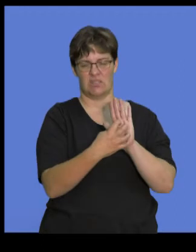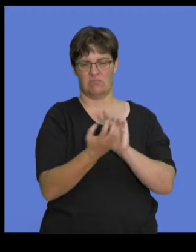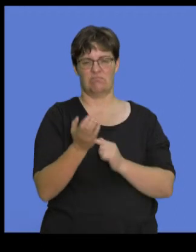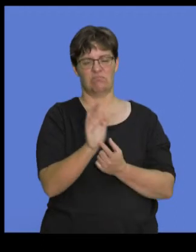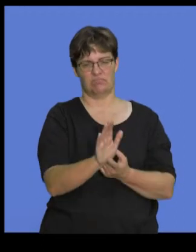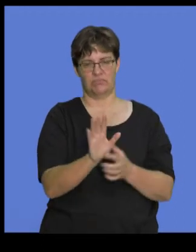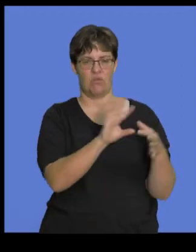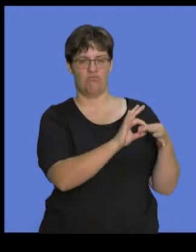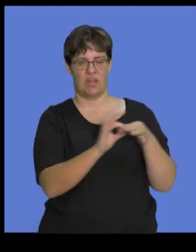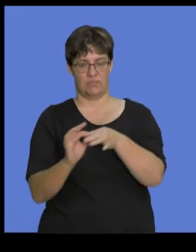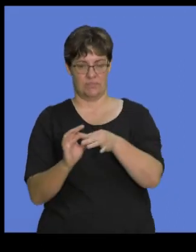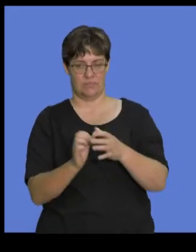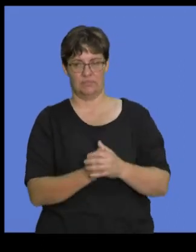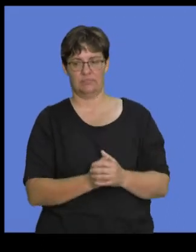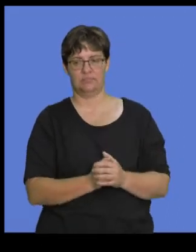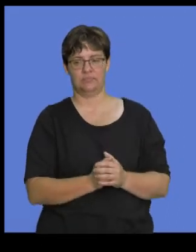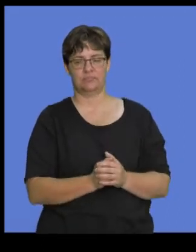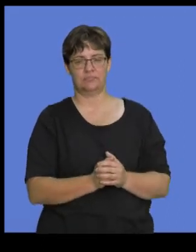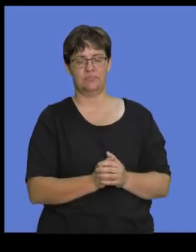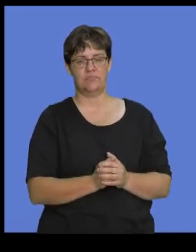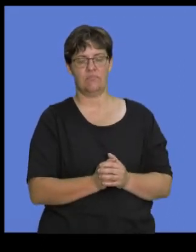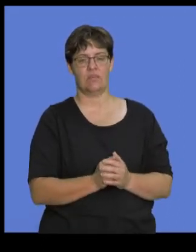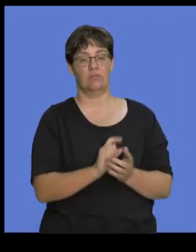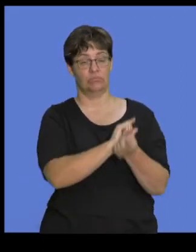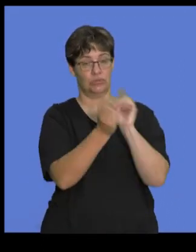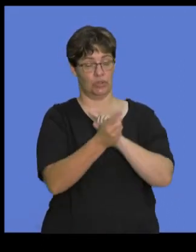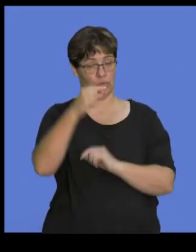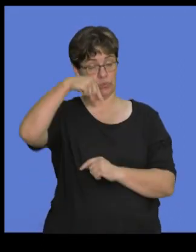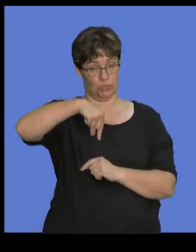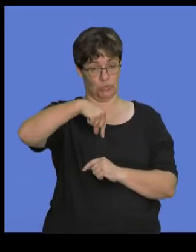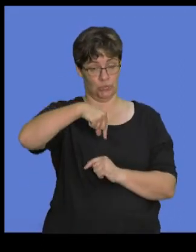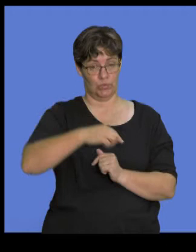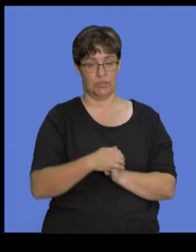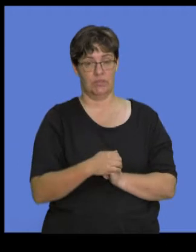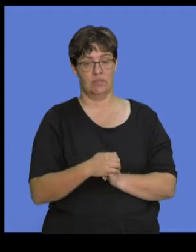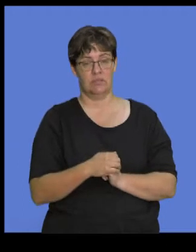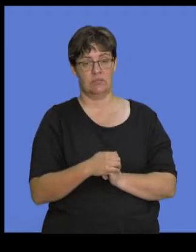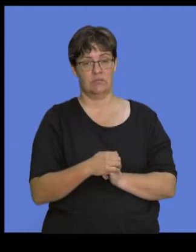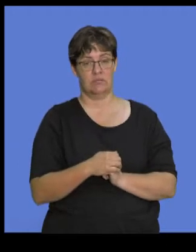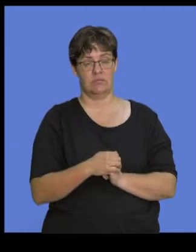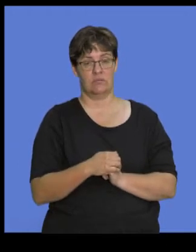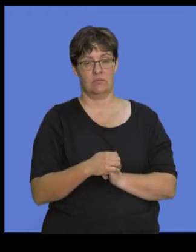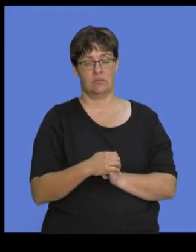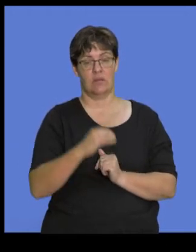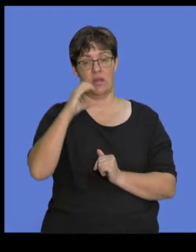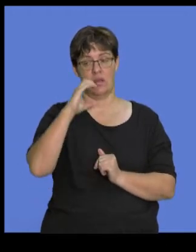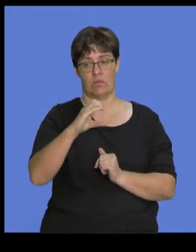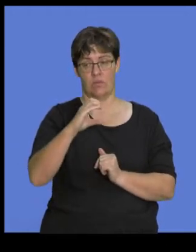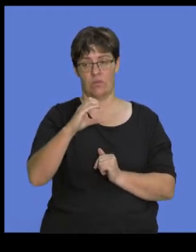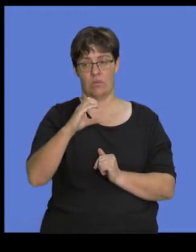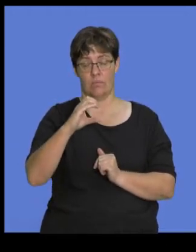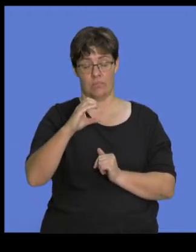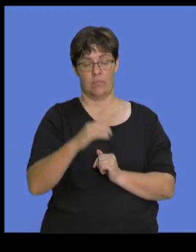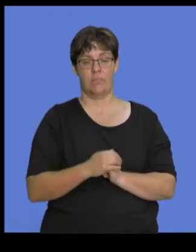show the relationship, okay? So we're changing Q, okay? Q is in coulombs, right? And